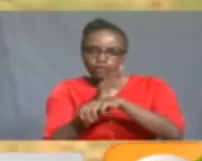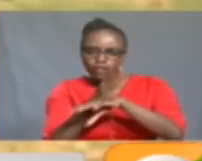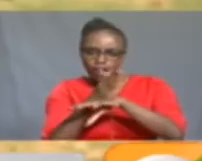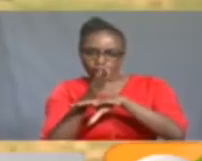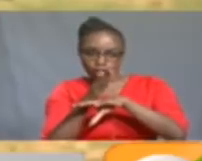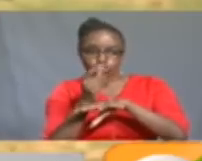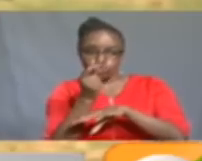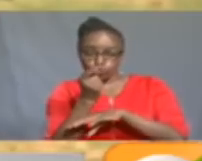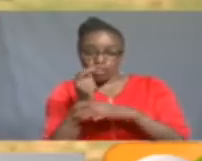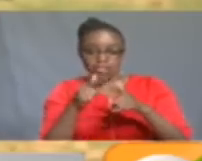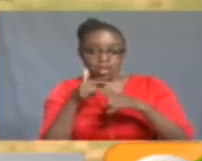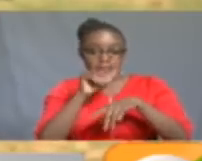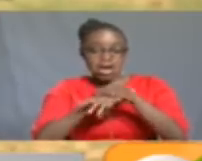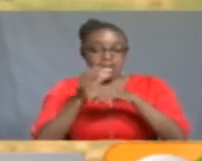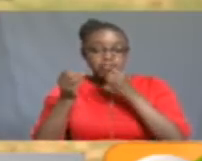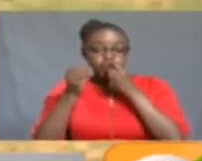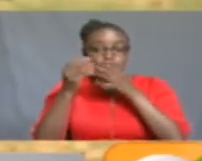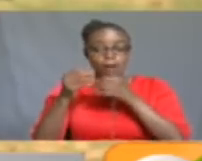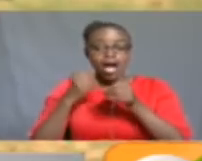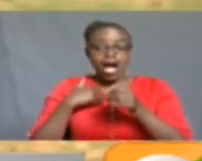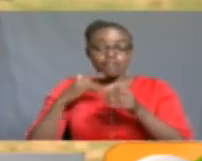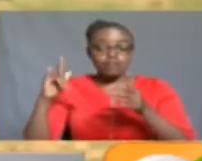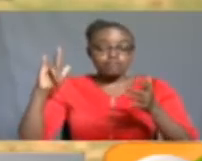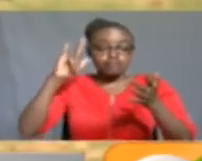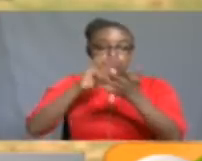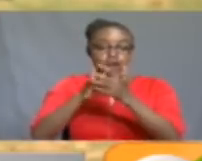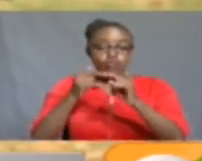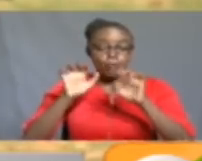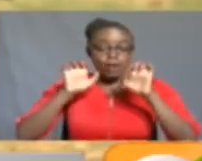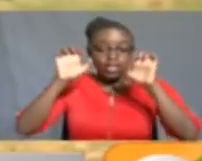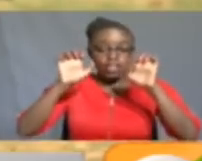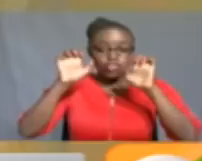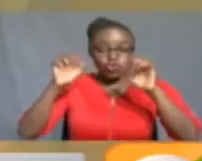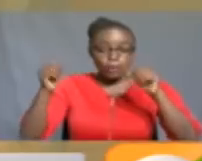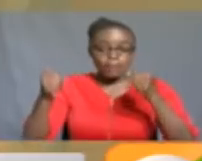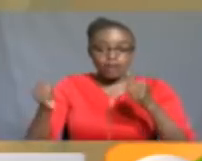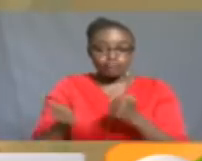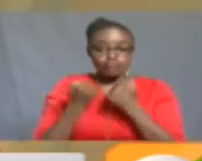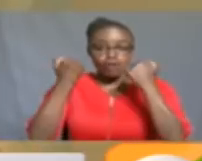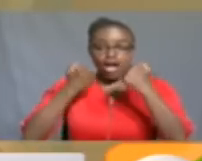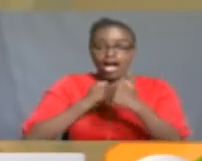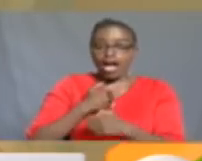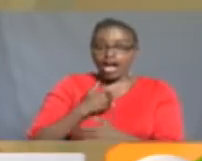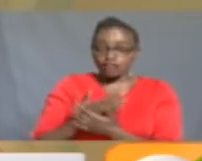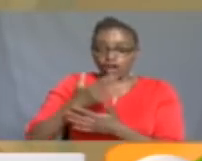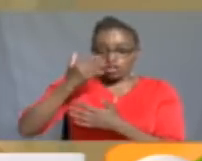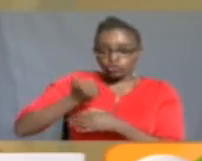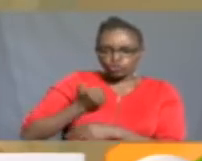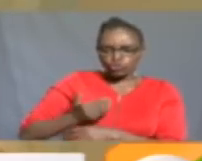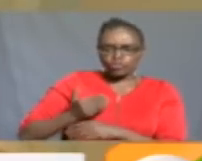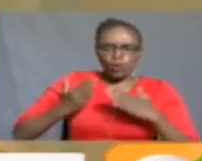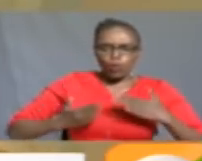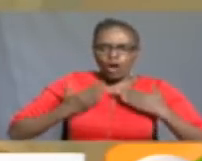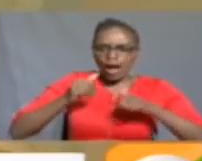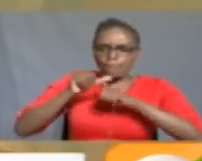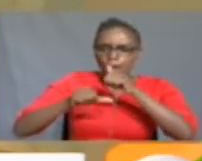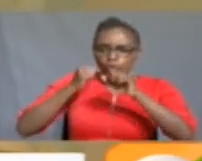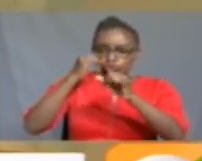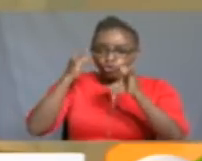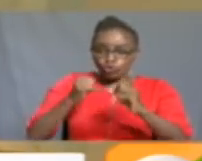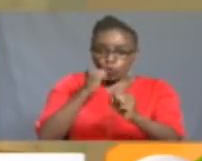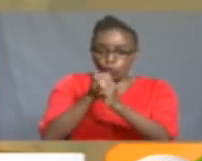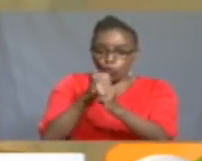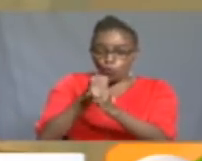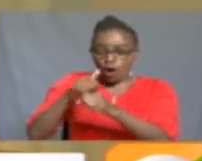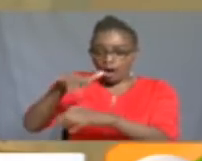tukapata habari ya kwamba kuna aeroplane ilikuwa inatoka Ethiopia imecrash. He says the daughter was extremely happy about her new workstation